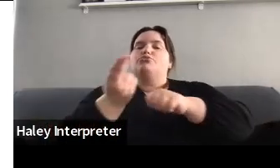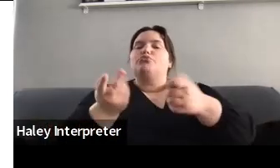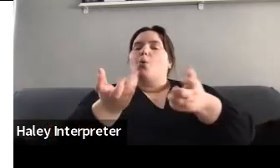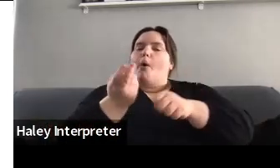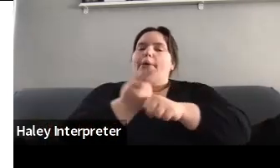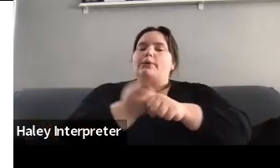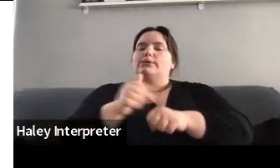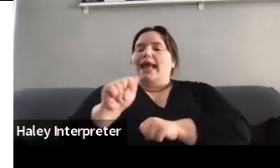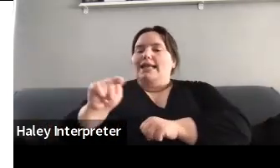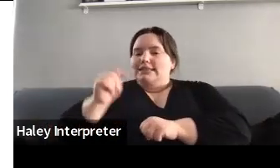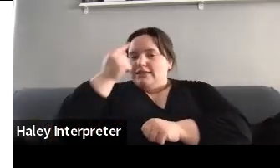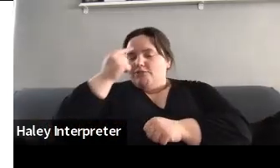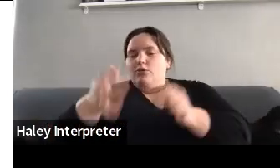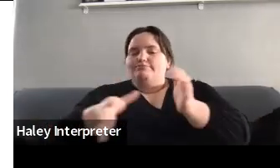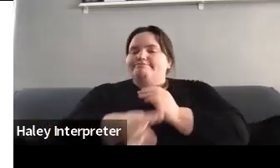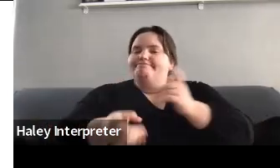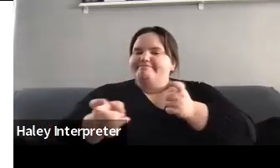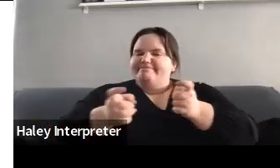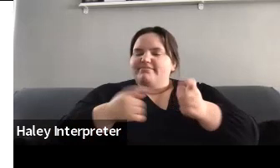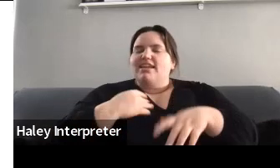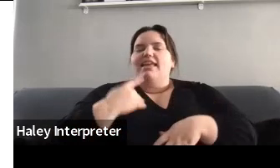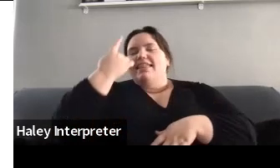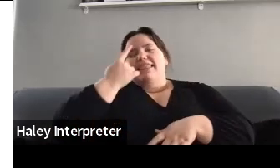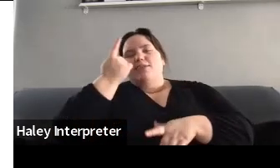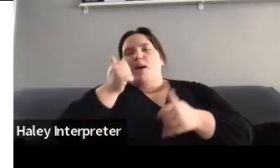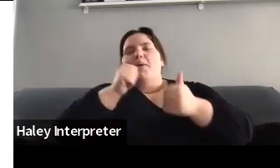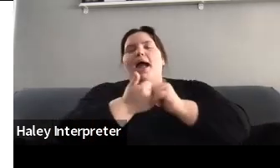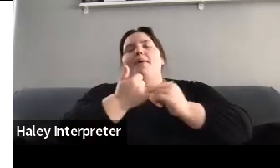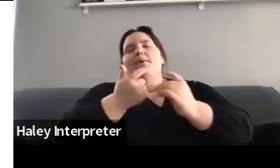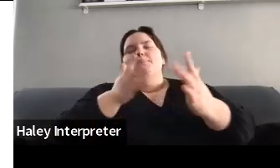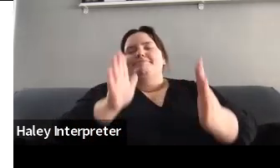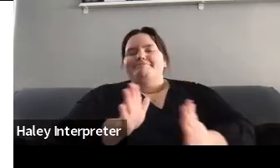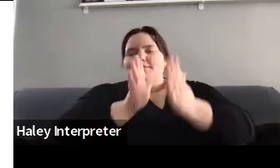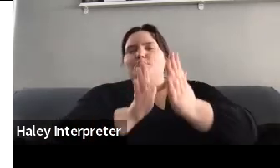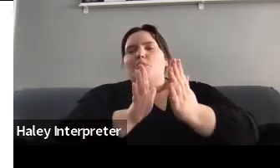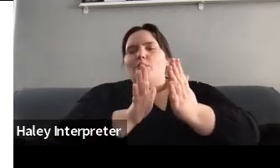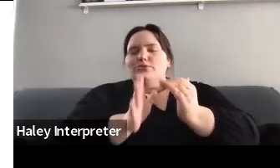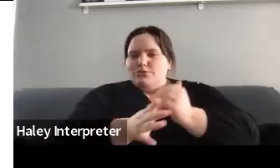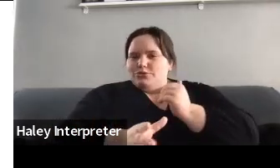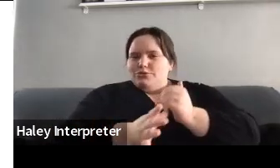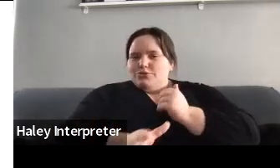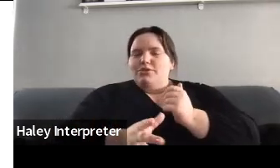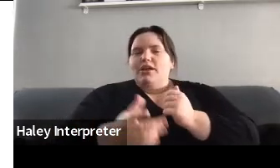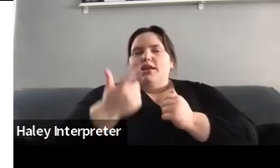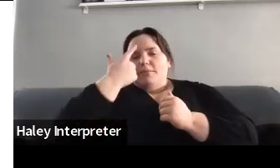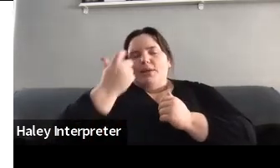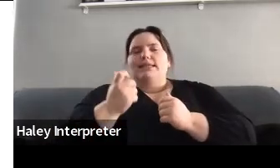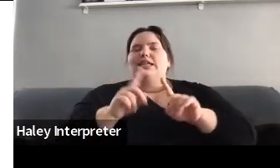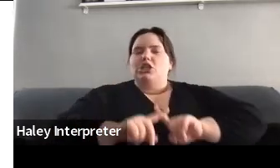waste management. Think about the way that you're going to approach the waste, because there are